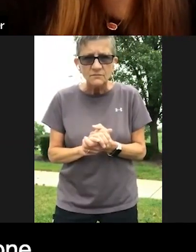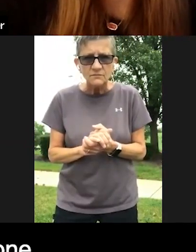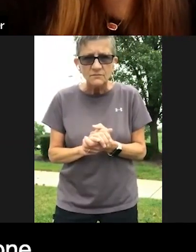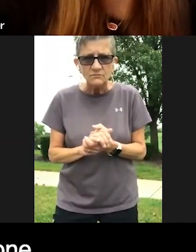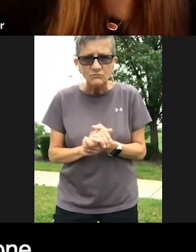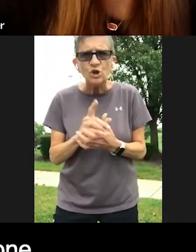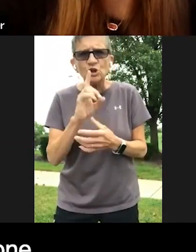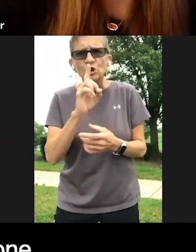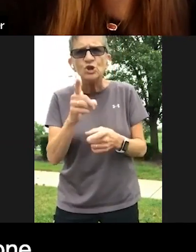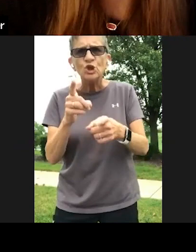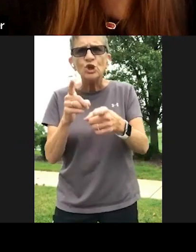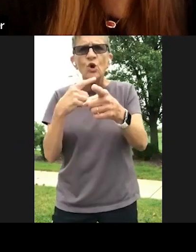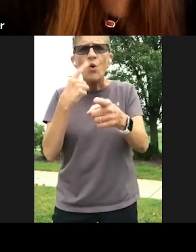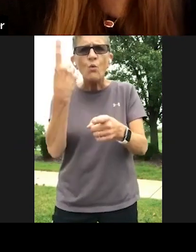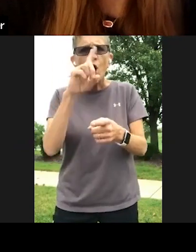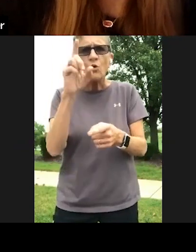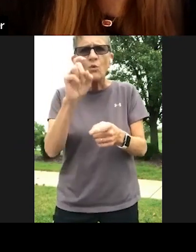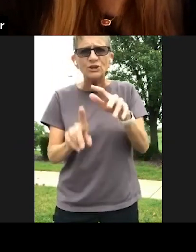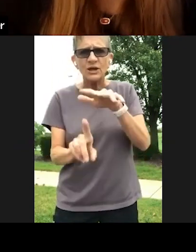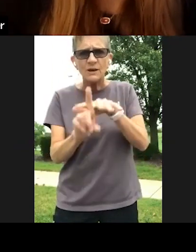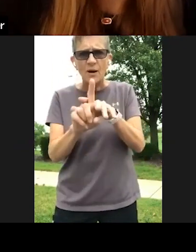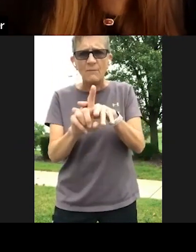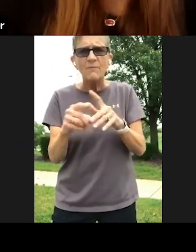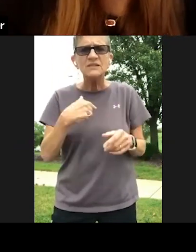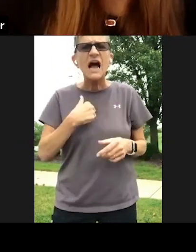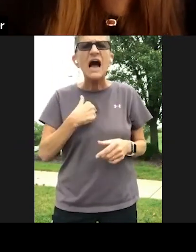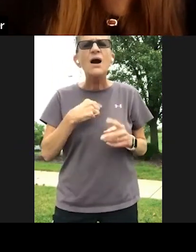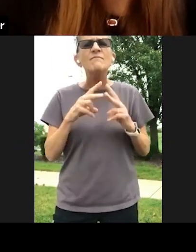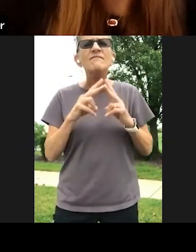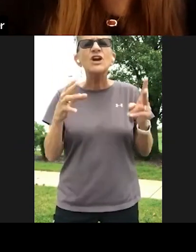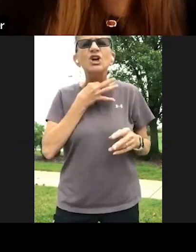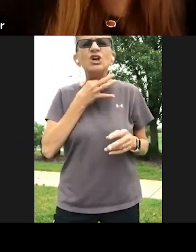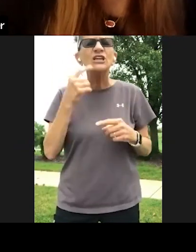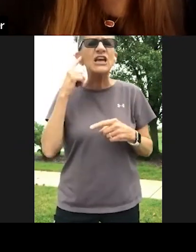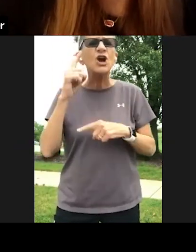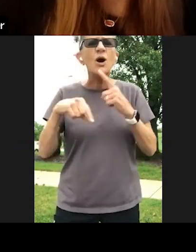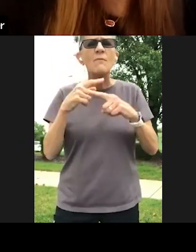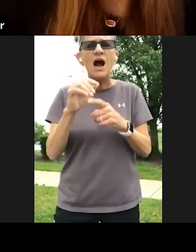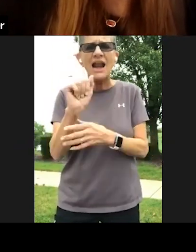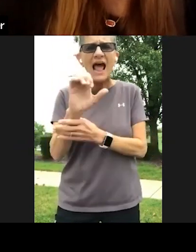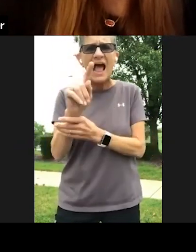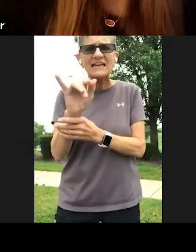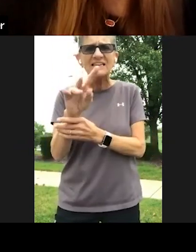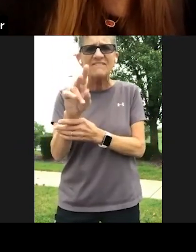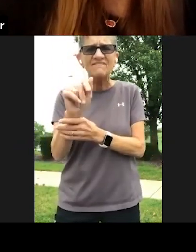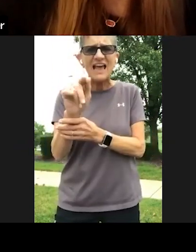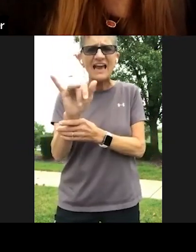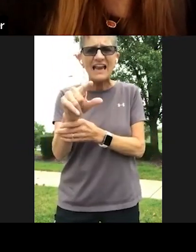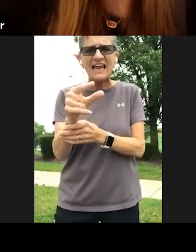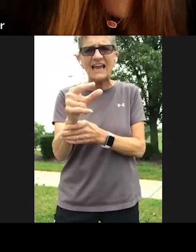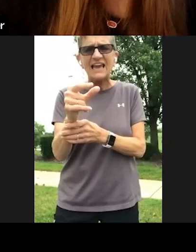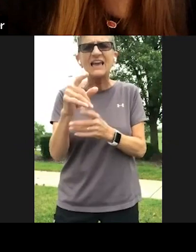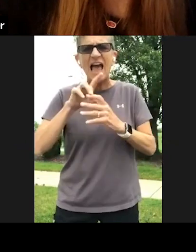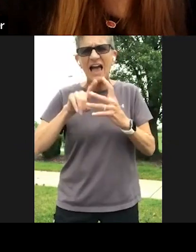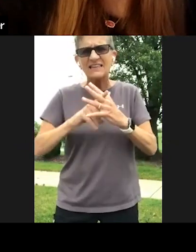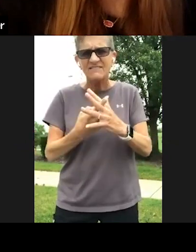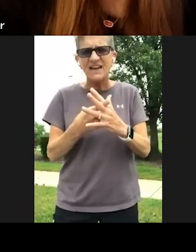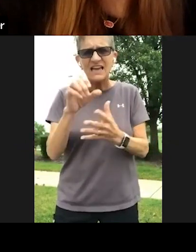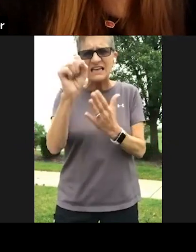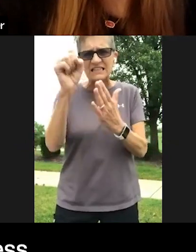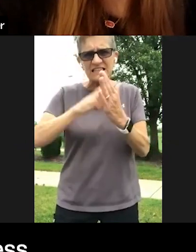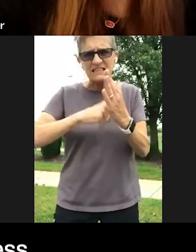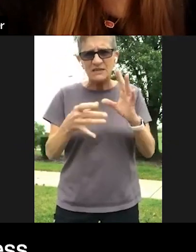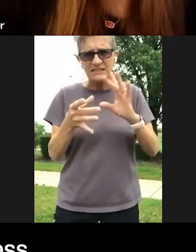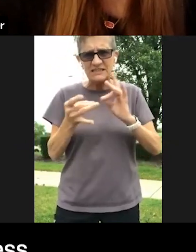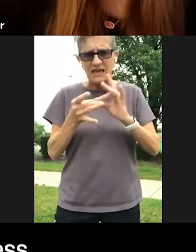Sure. There's one question that just came up that said, I'd be very curious to hear about activating a syllabus statement other than reading it in the first